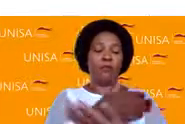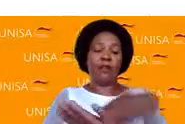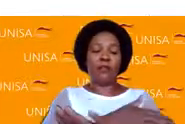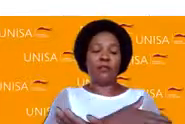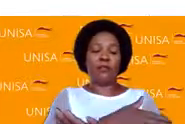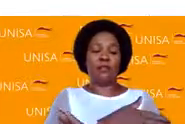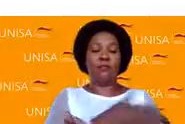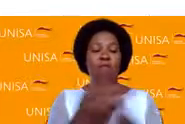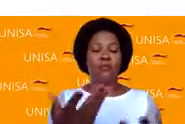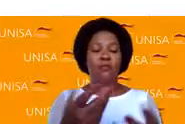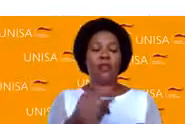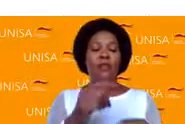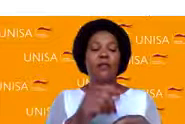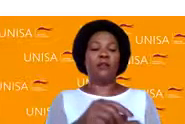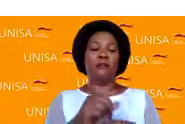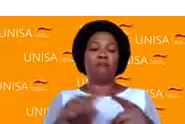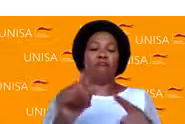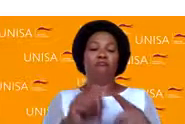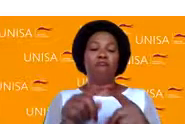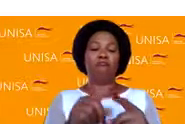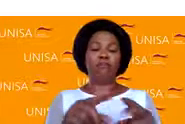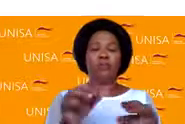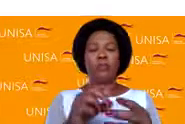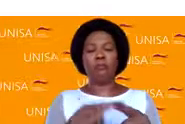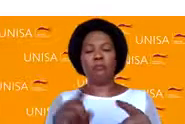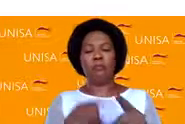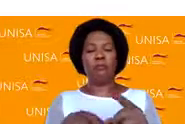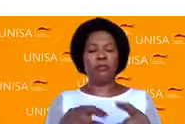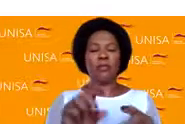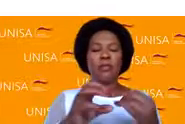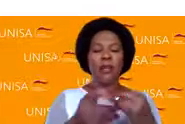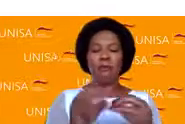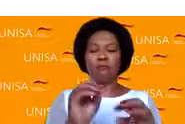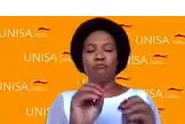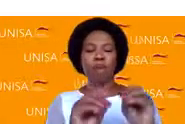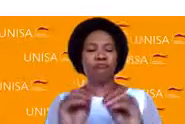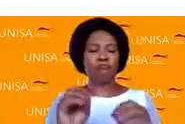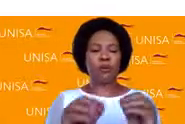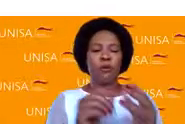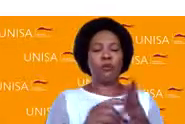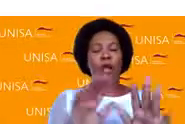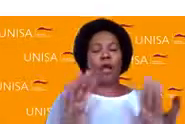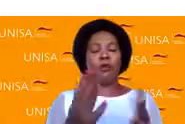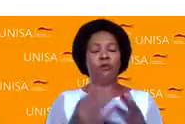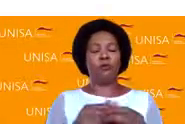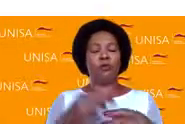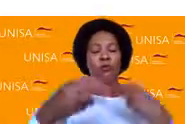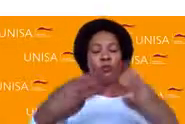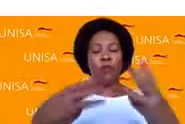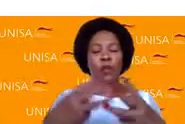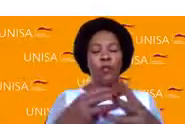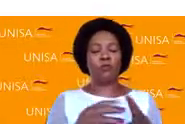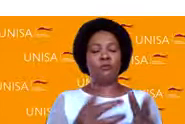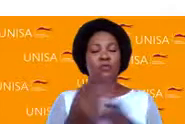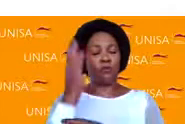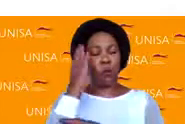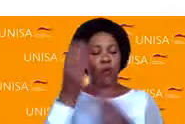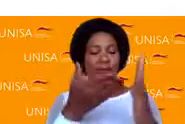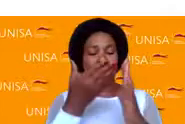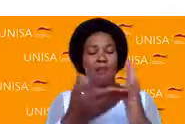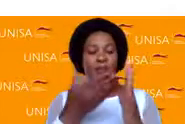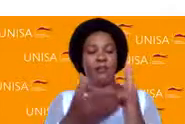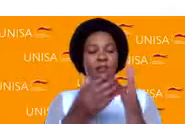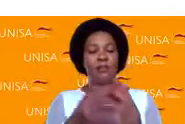case, but then really play around with this text editor just to become familiar of how does it work, so that when you in the future have to